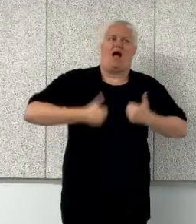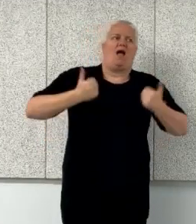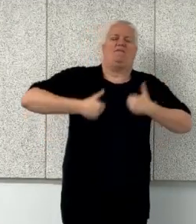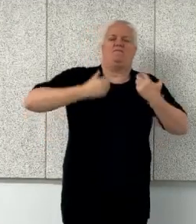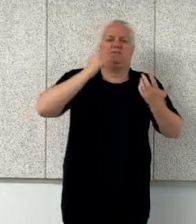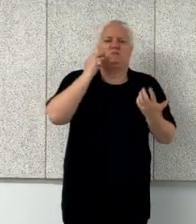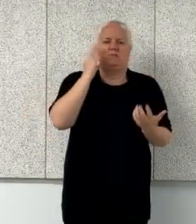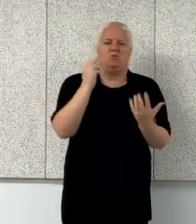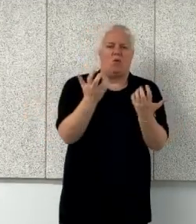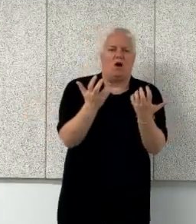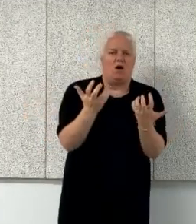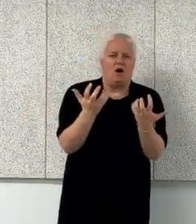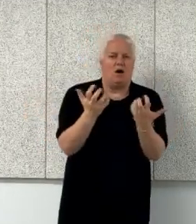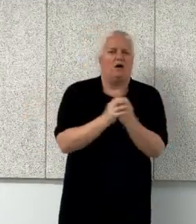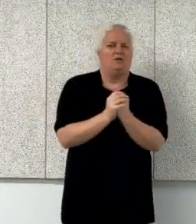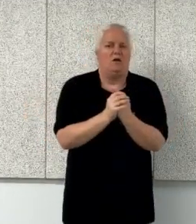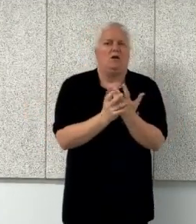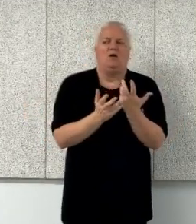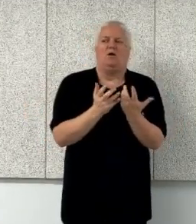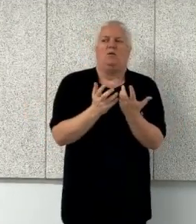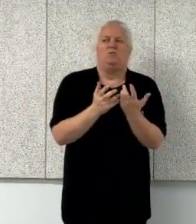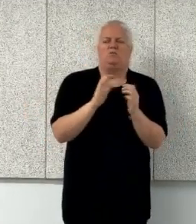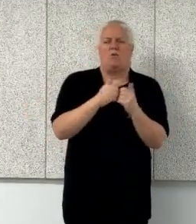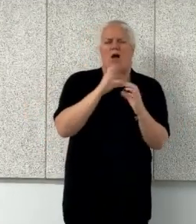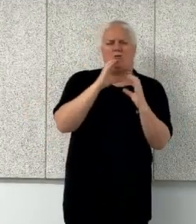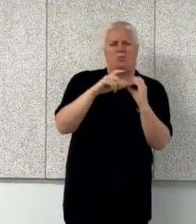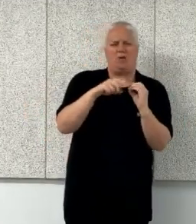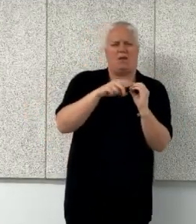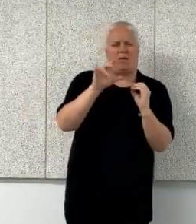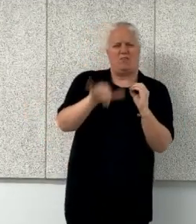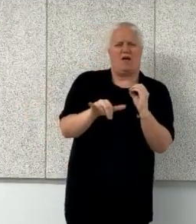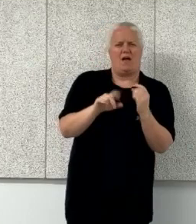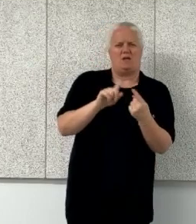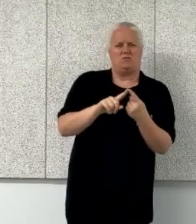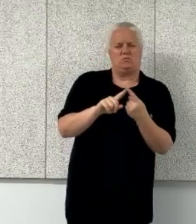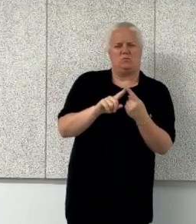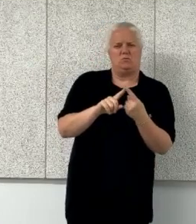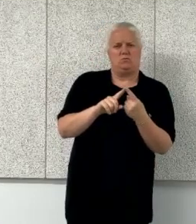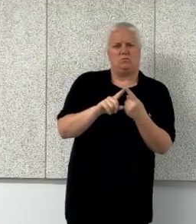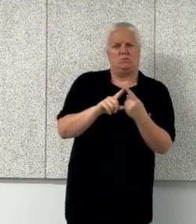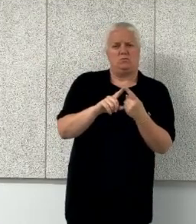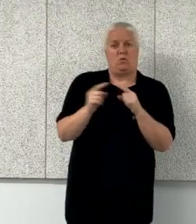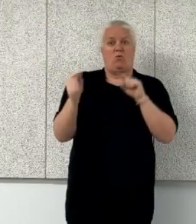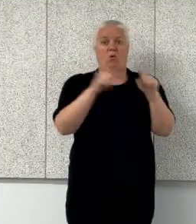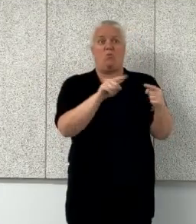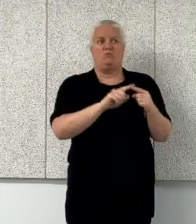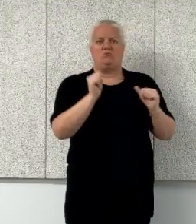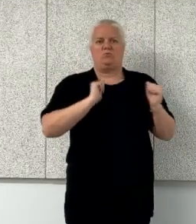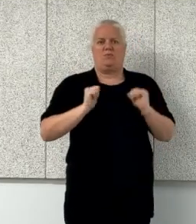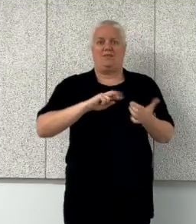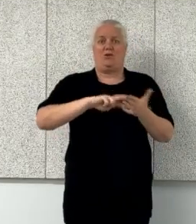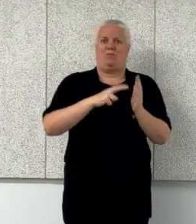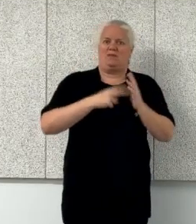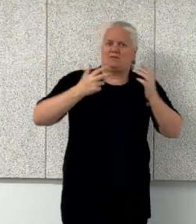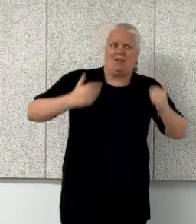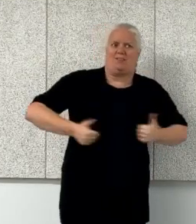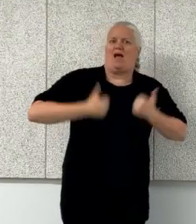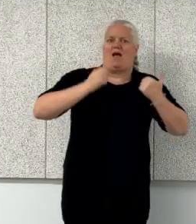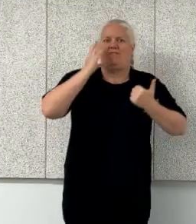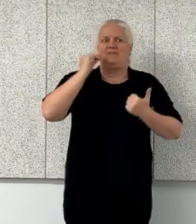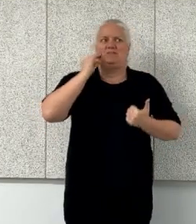think about communicating about that aspect of what it is to go to theater. I mean, can we just, oh, sorry. No, go for it. You first. I'm still